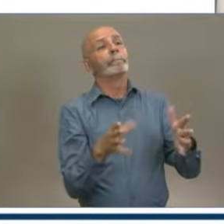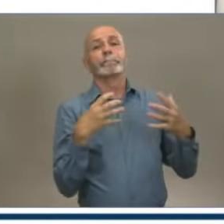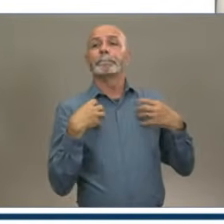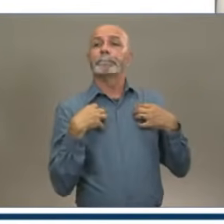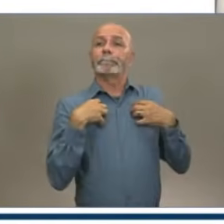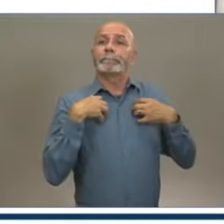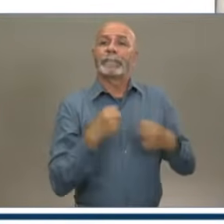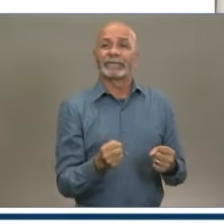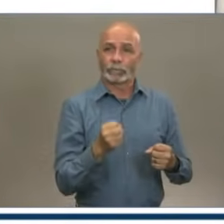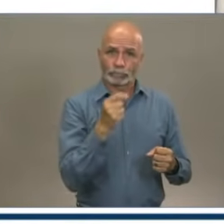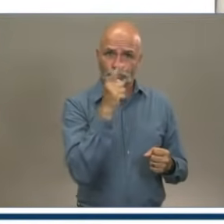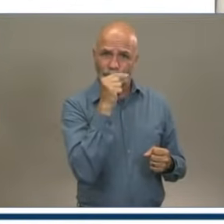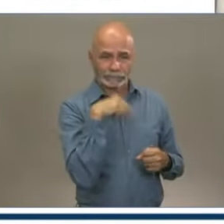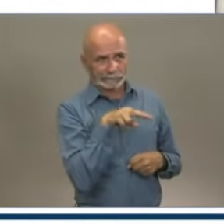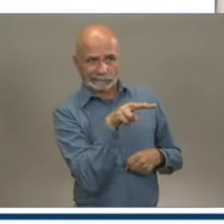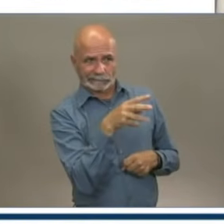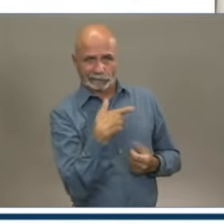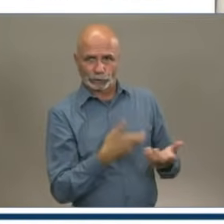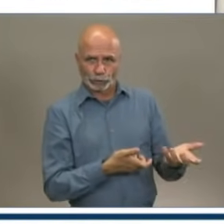yourself.